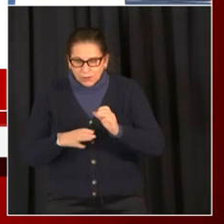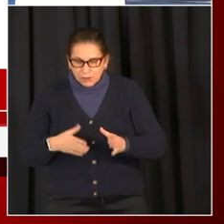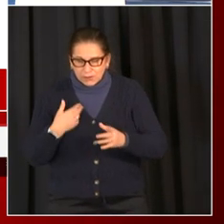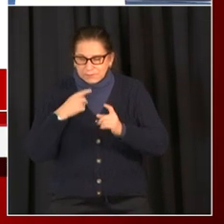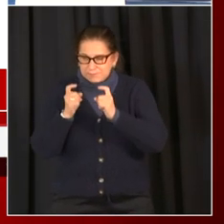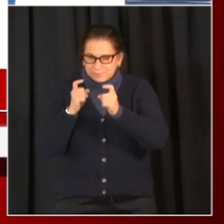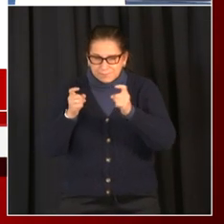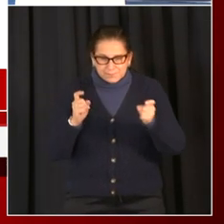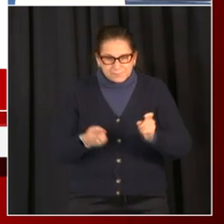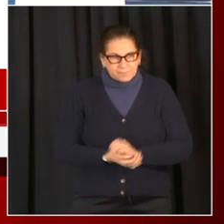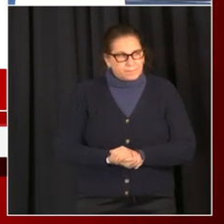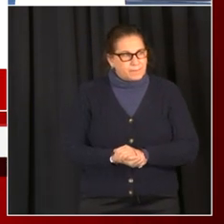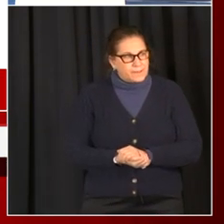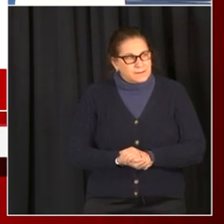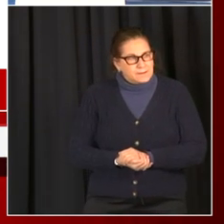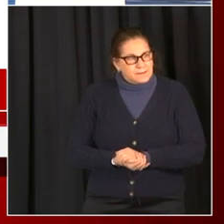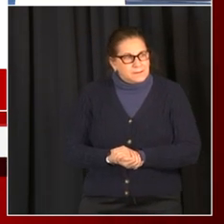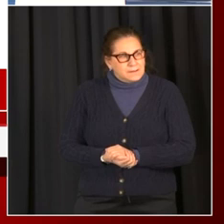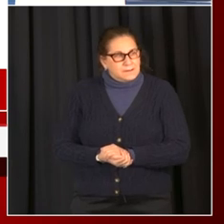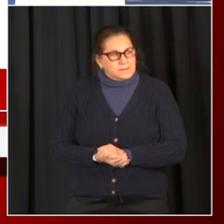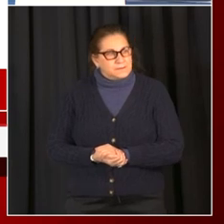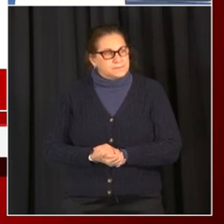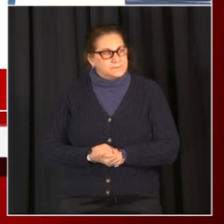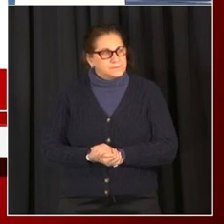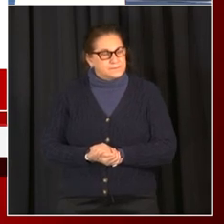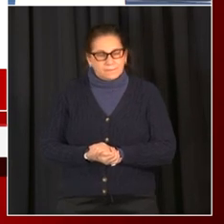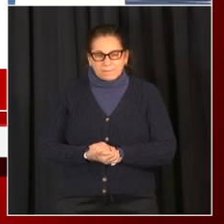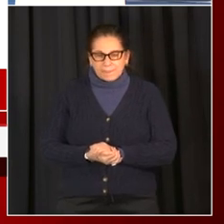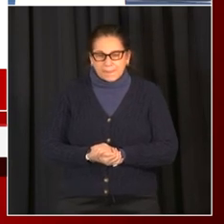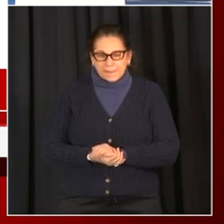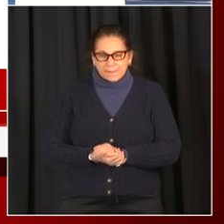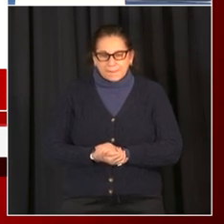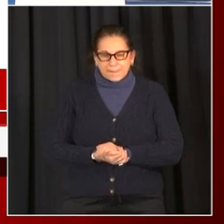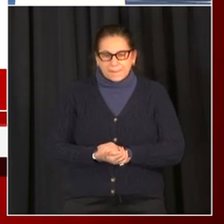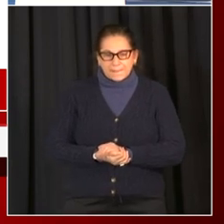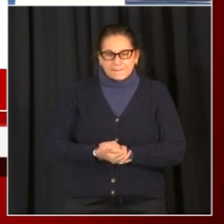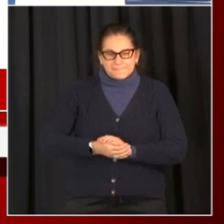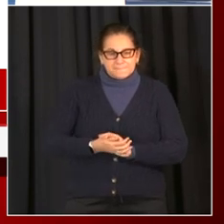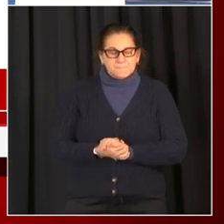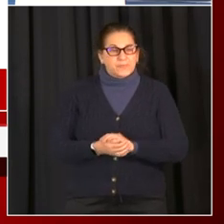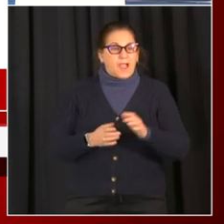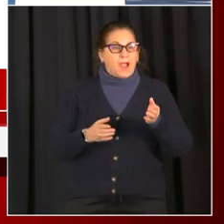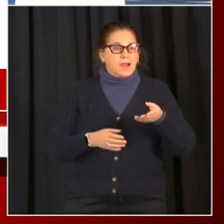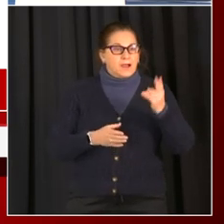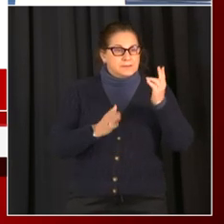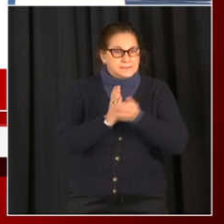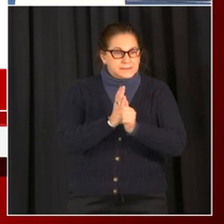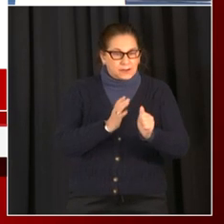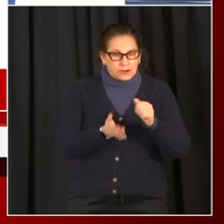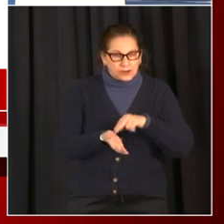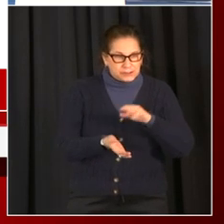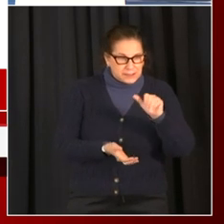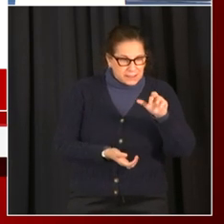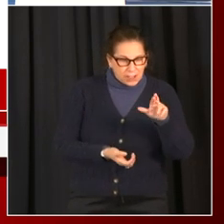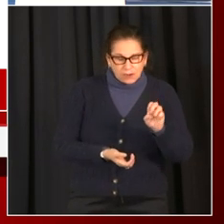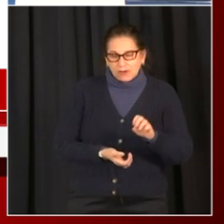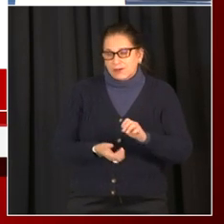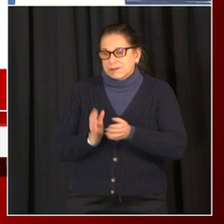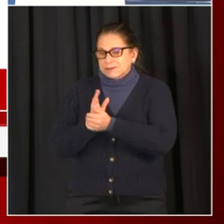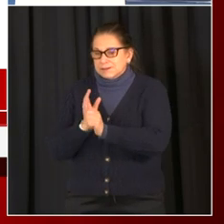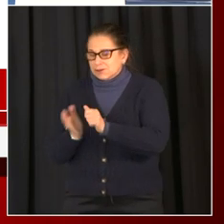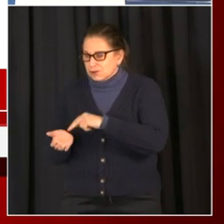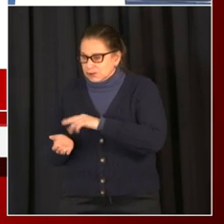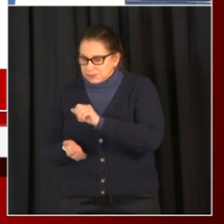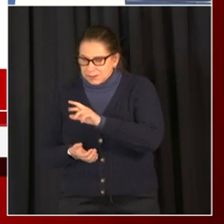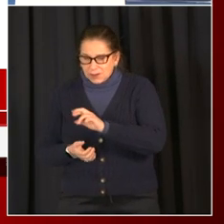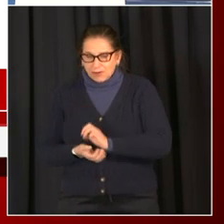only fire and EMS, but other EMS workers, our skilled nursing facilities, as I mentioned before, but also inpatient psychiatric